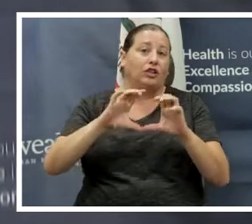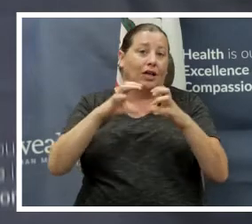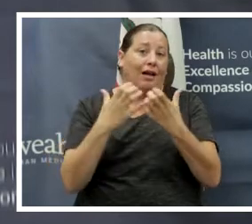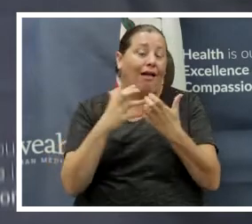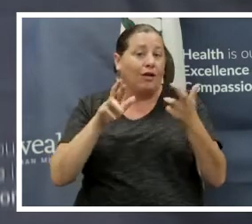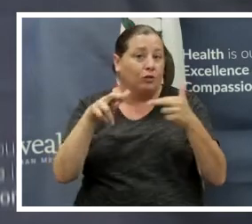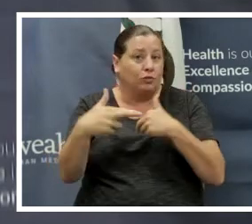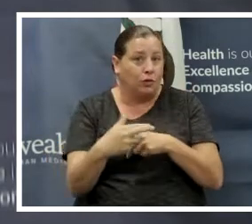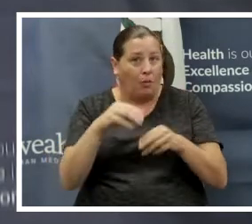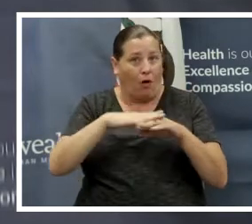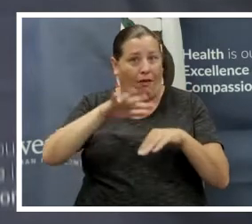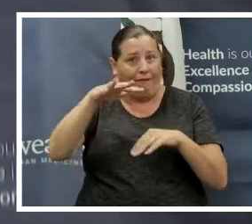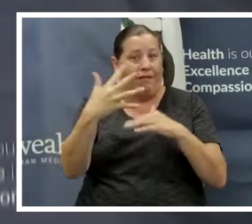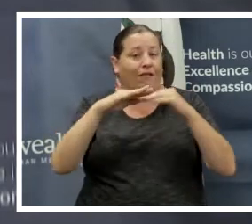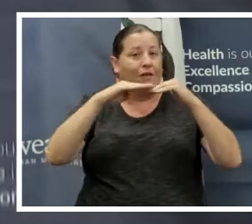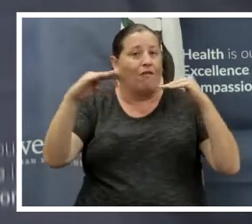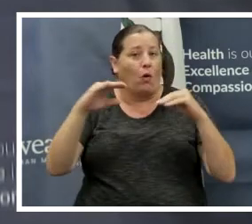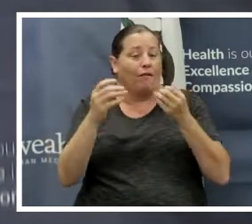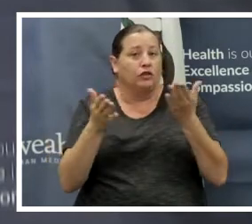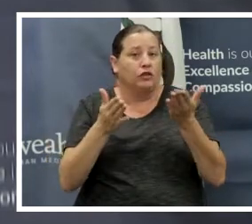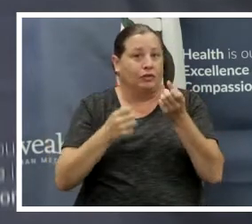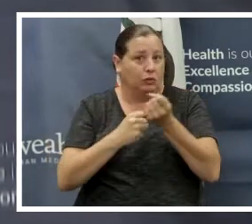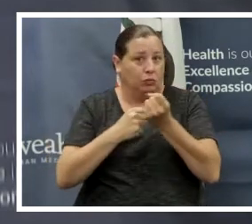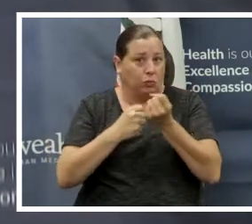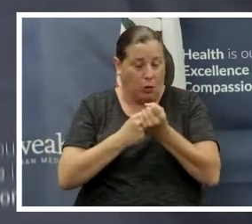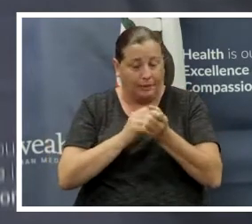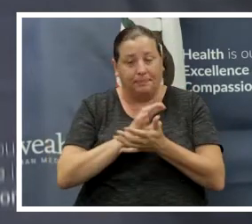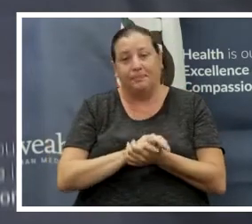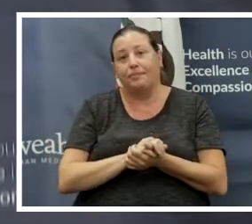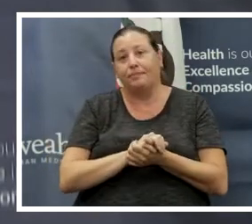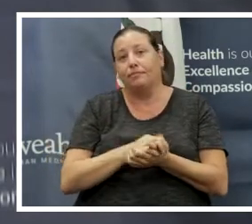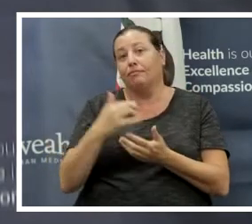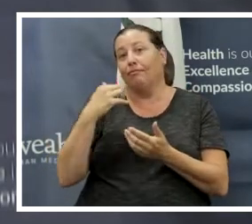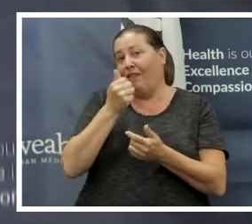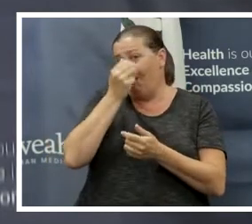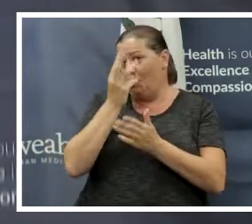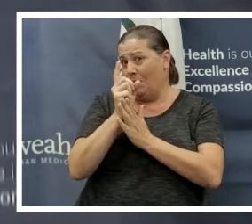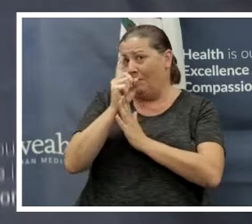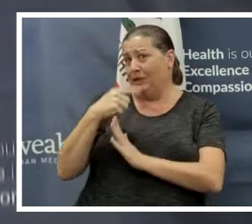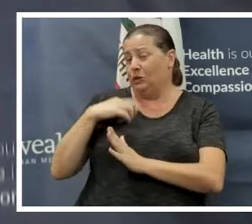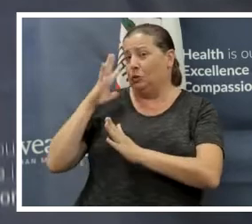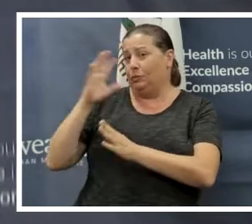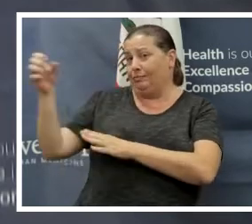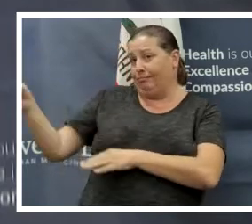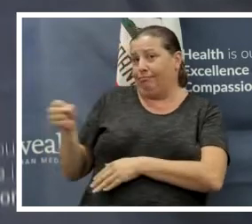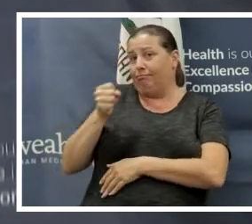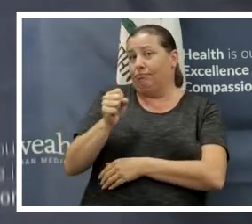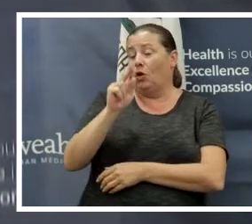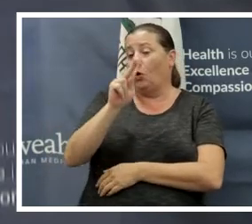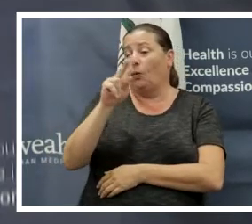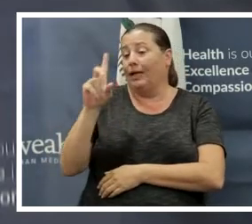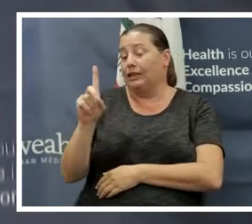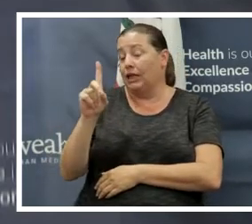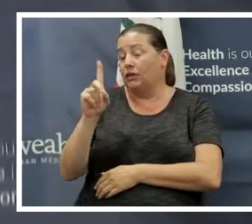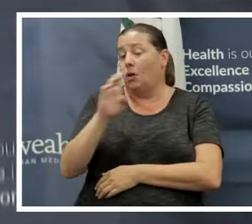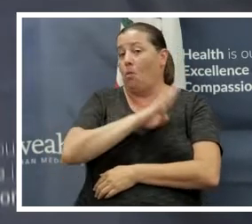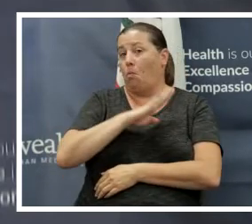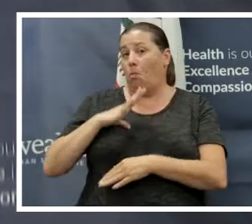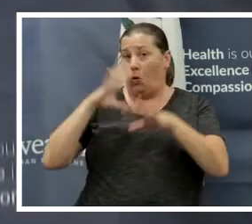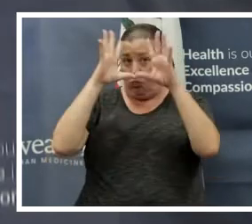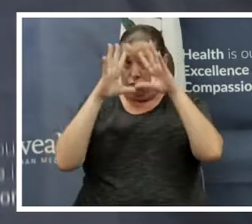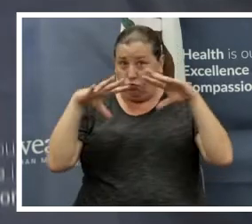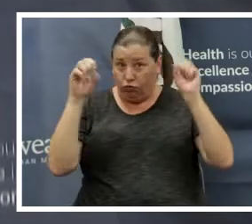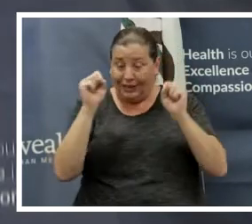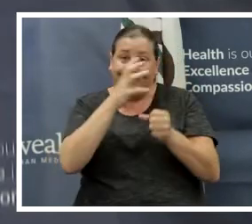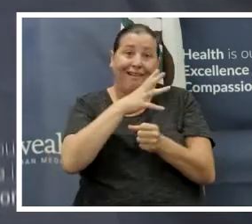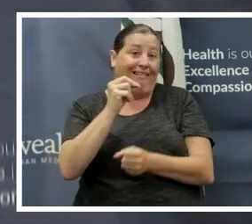Services building. In just a minute, I'm going to bring in Kaweah Delta's board president and our hospital CEO, but first I want to